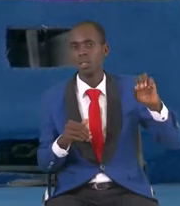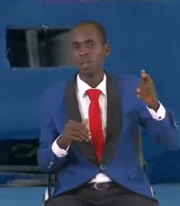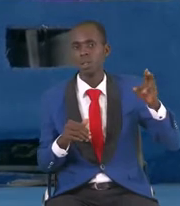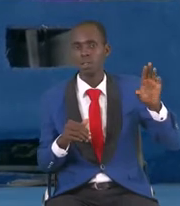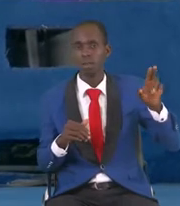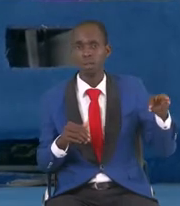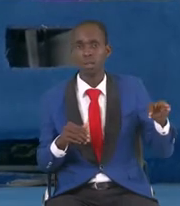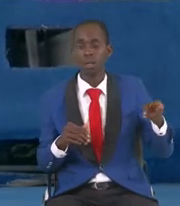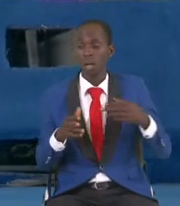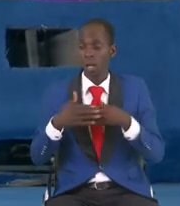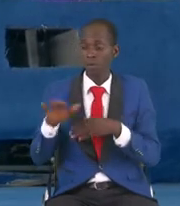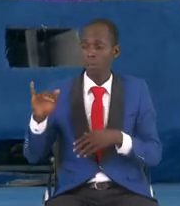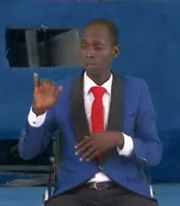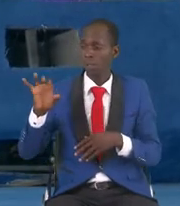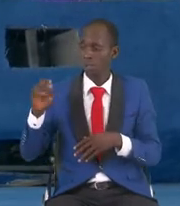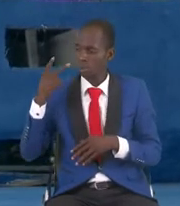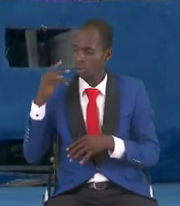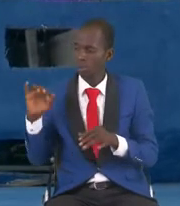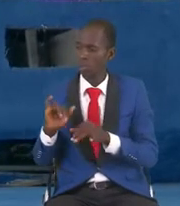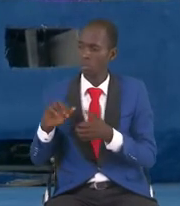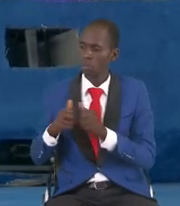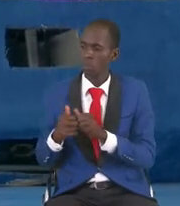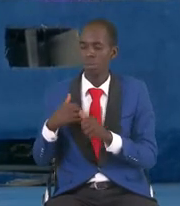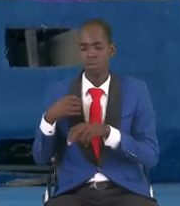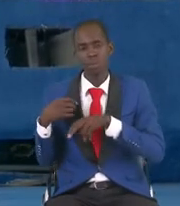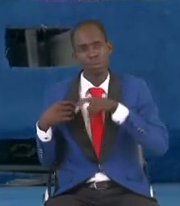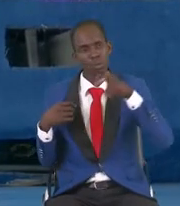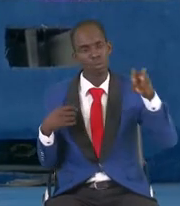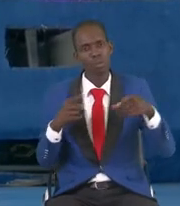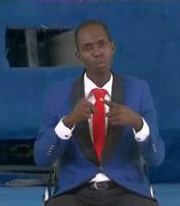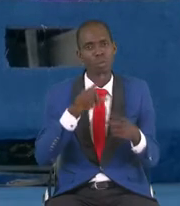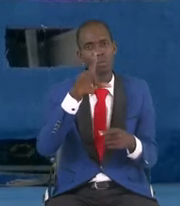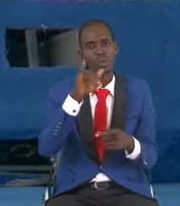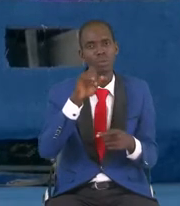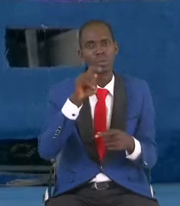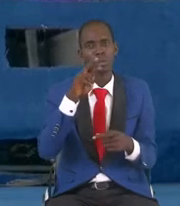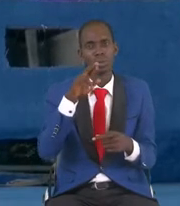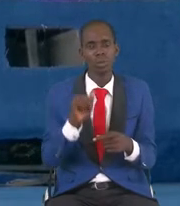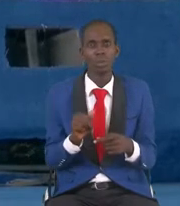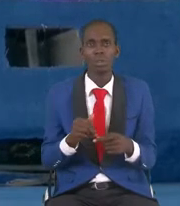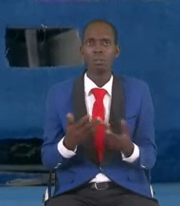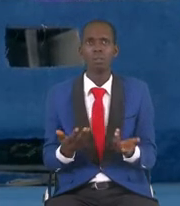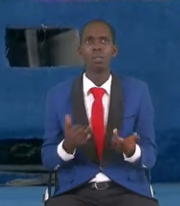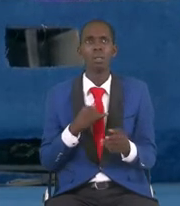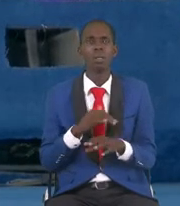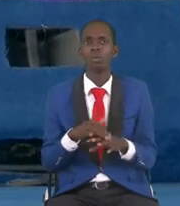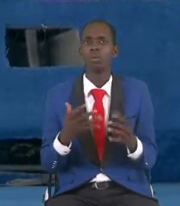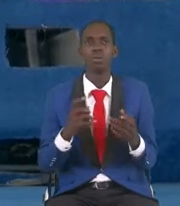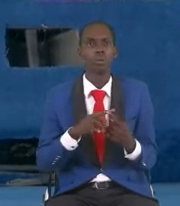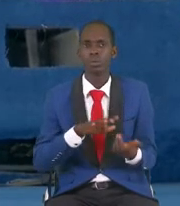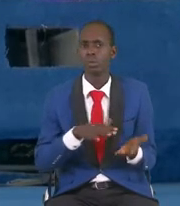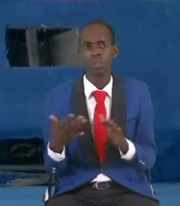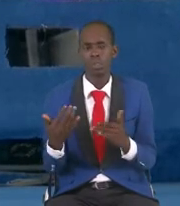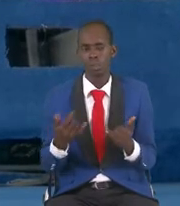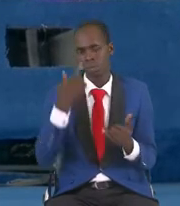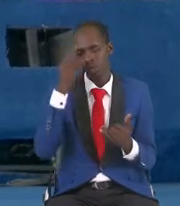I will go to Lystra. But look at what happened to me at Antioch. And I don't want to die now, because I'm still too